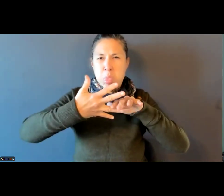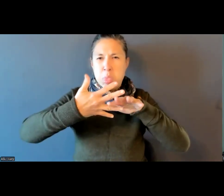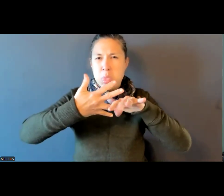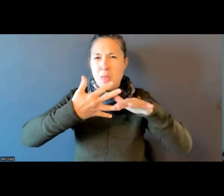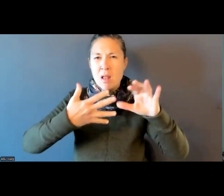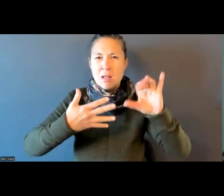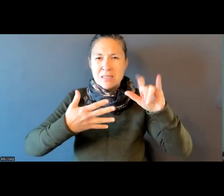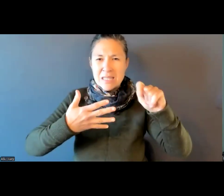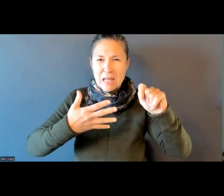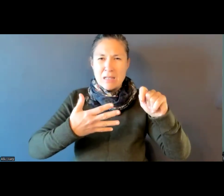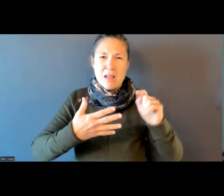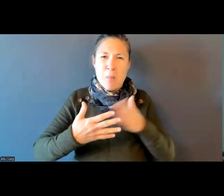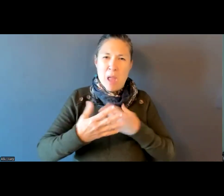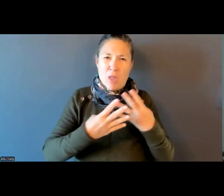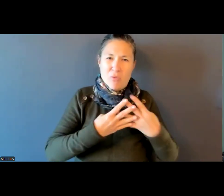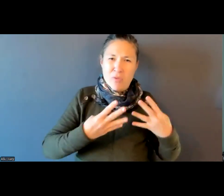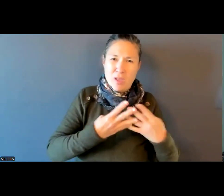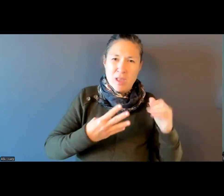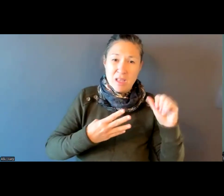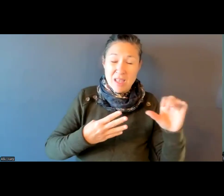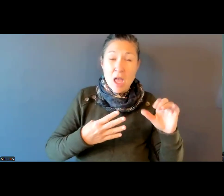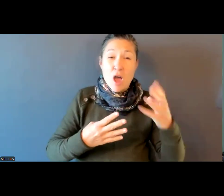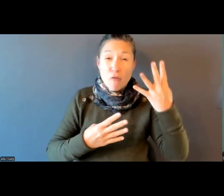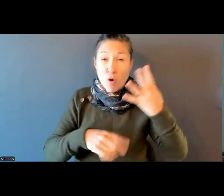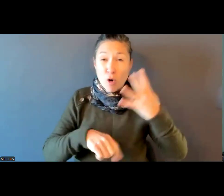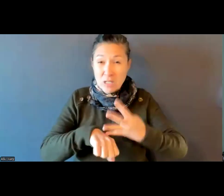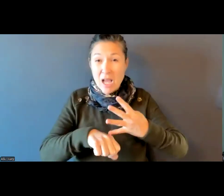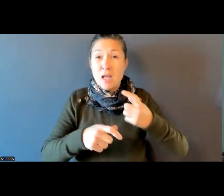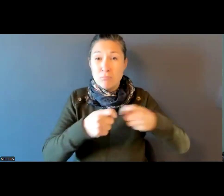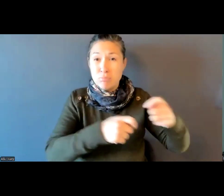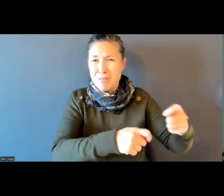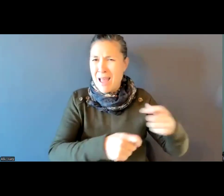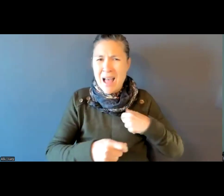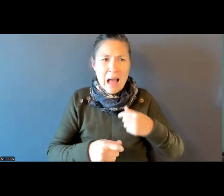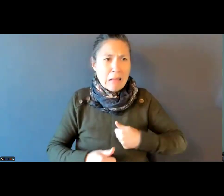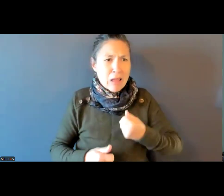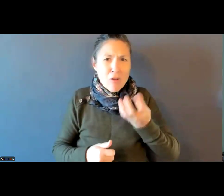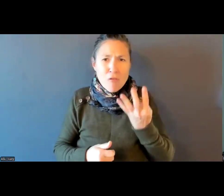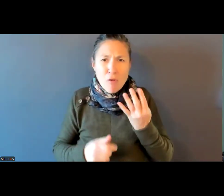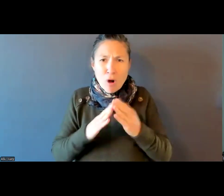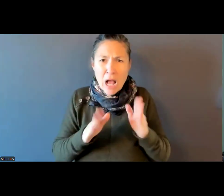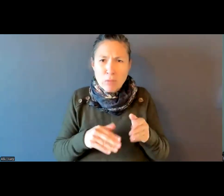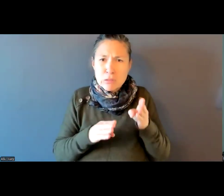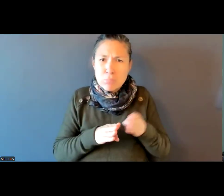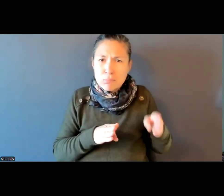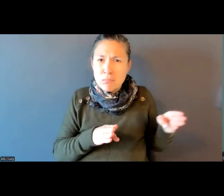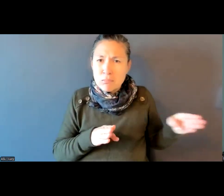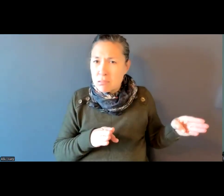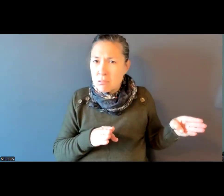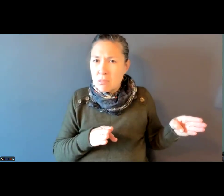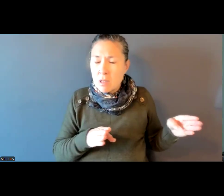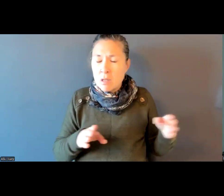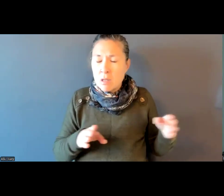And again, I'm 4 houses over. We have gone to them